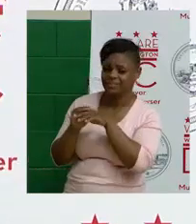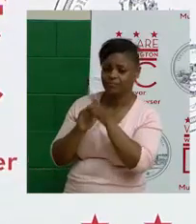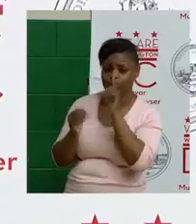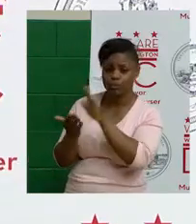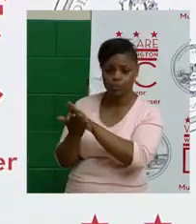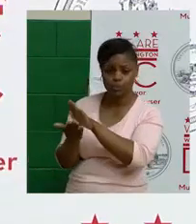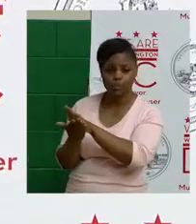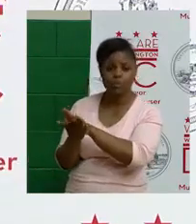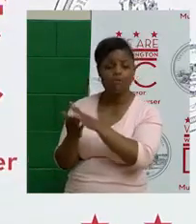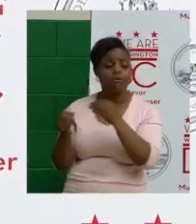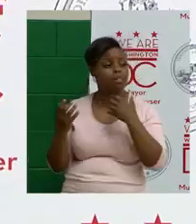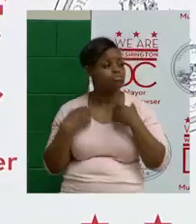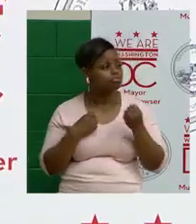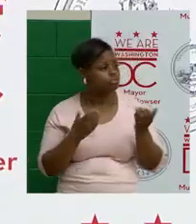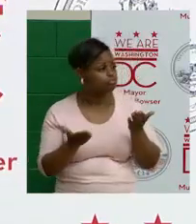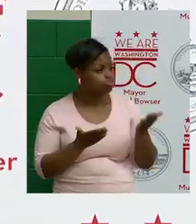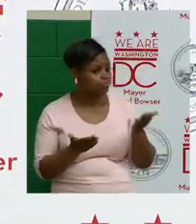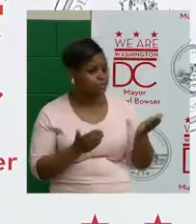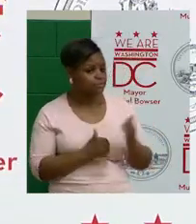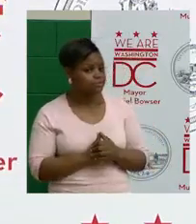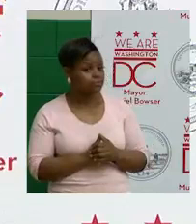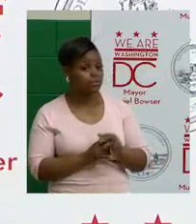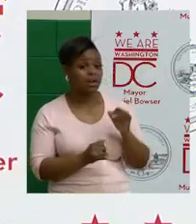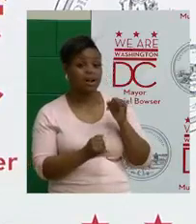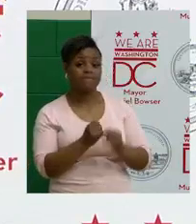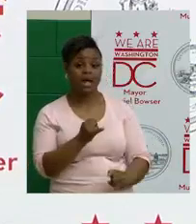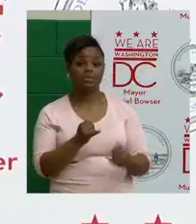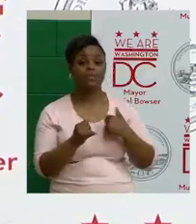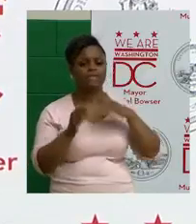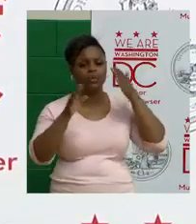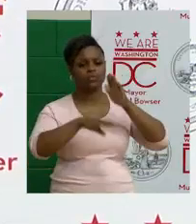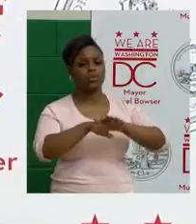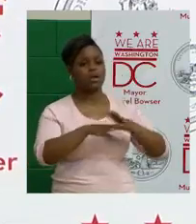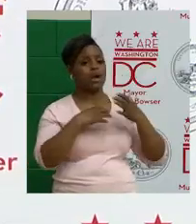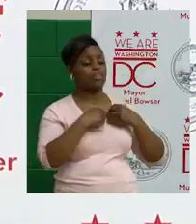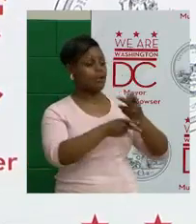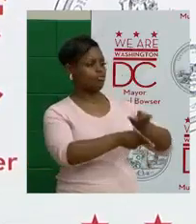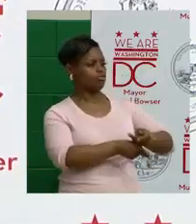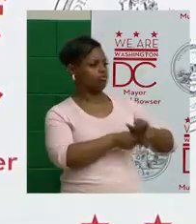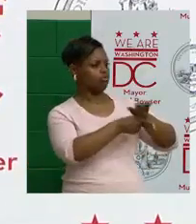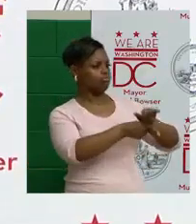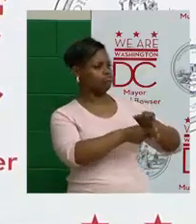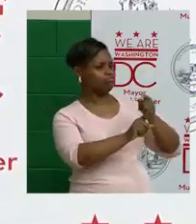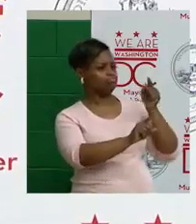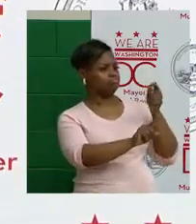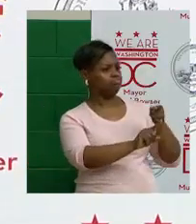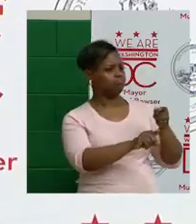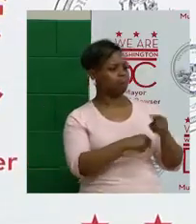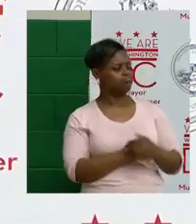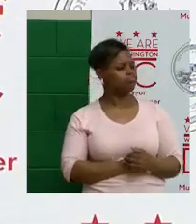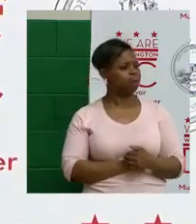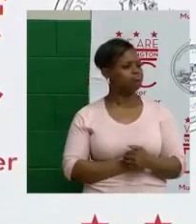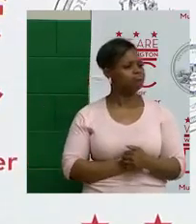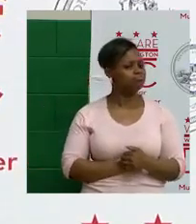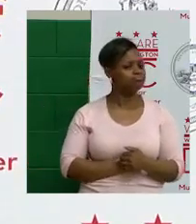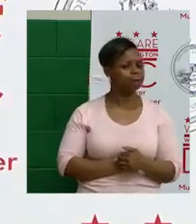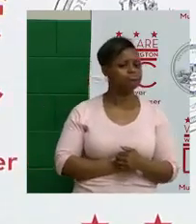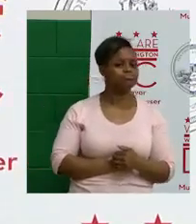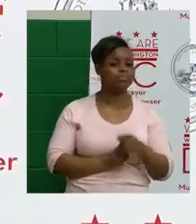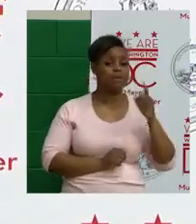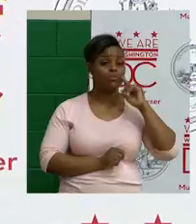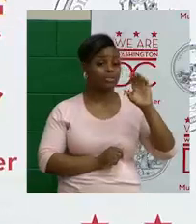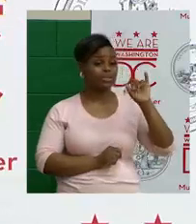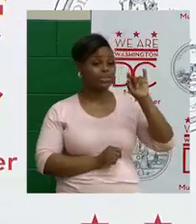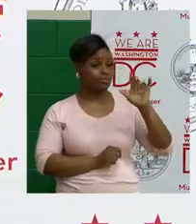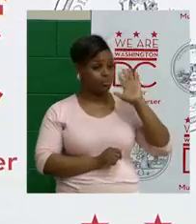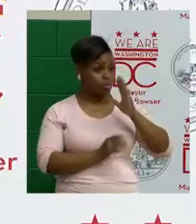services. And finally, we have to focus on health care. If a city is to prosper, its residents must be